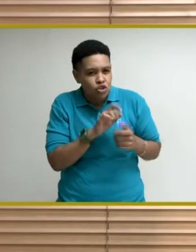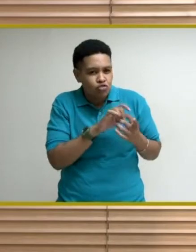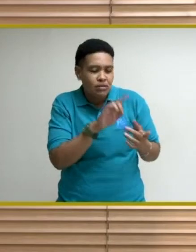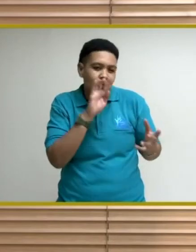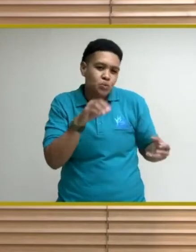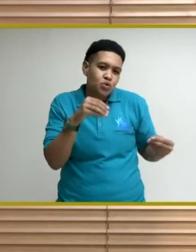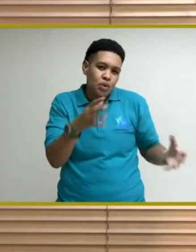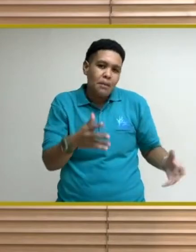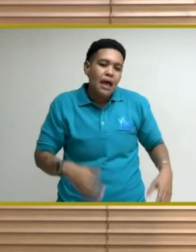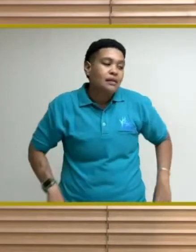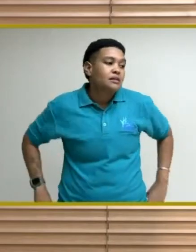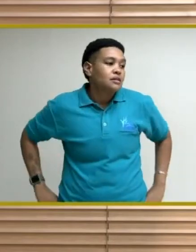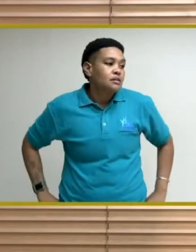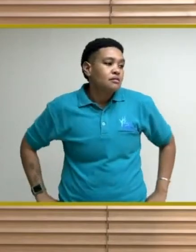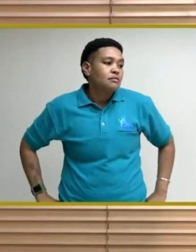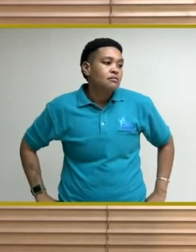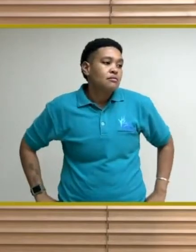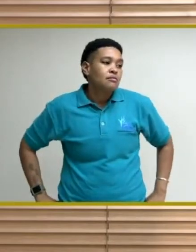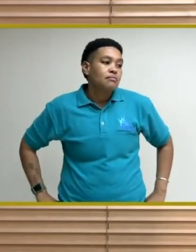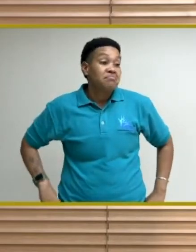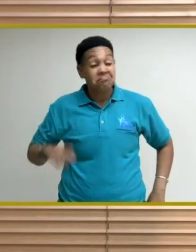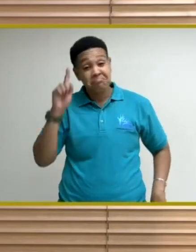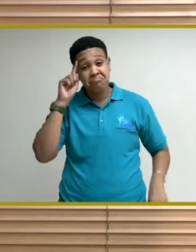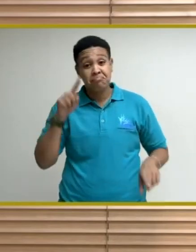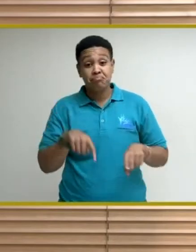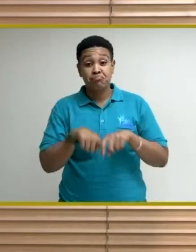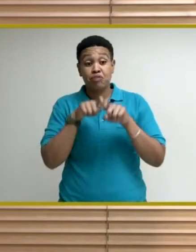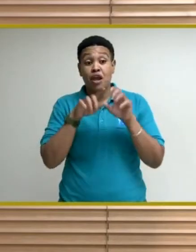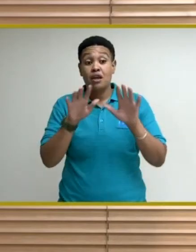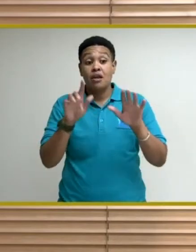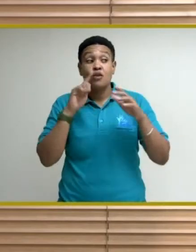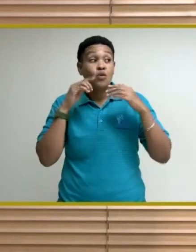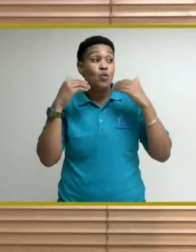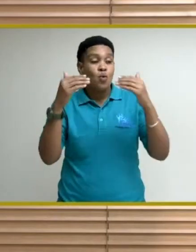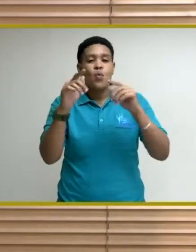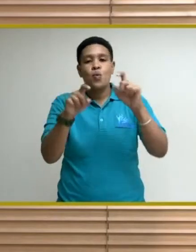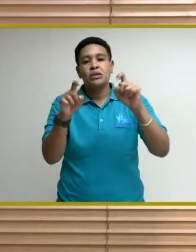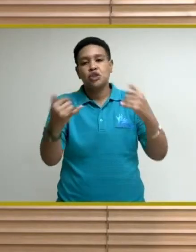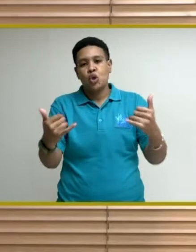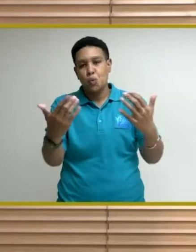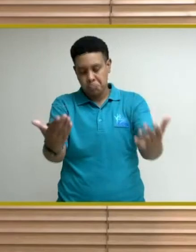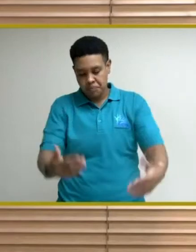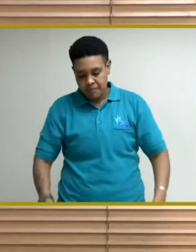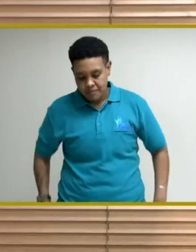supplies. Okay, I think we should break here and then move straight into questions. Stephen.